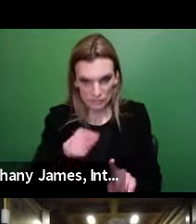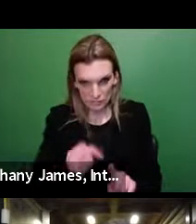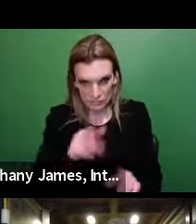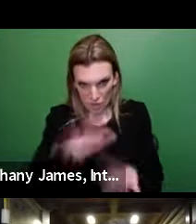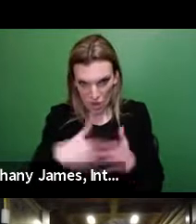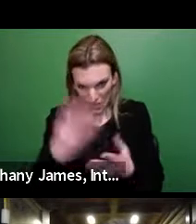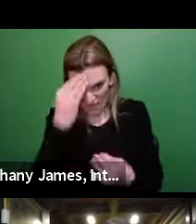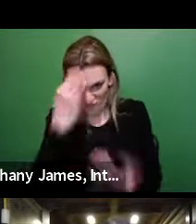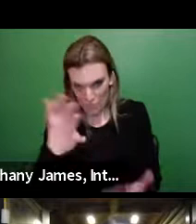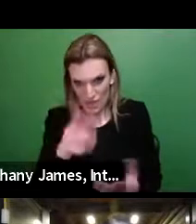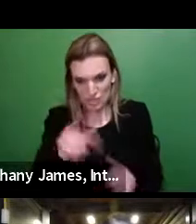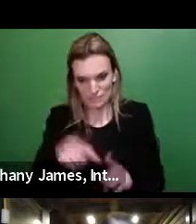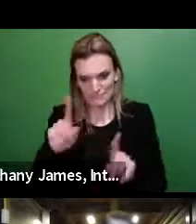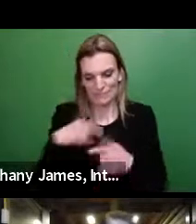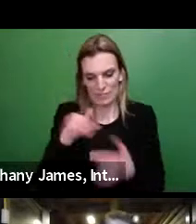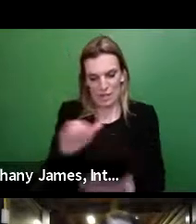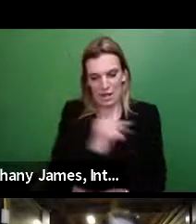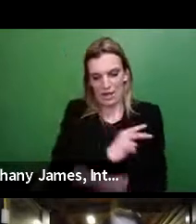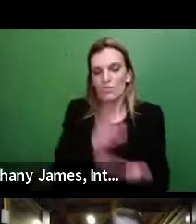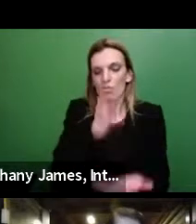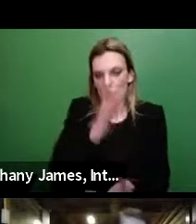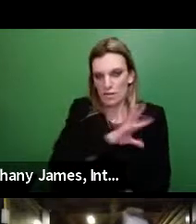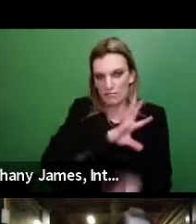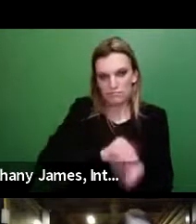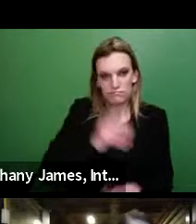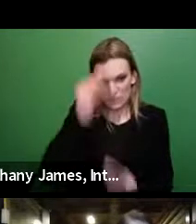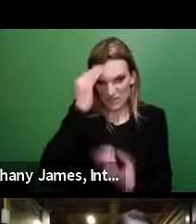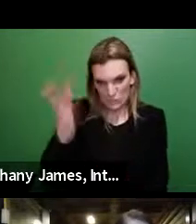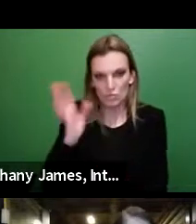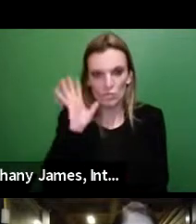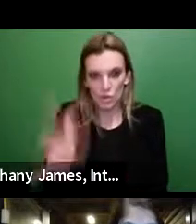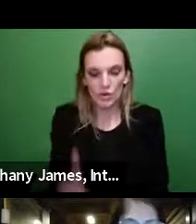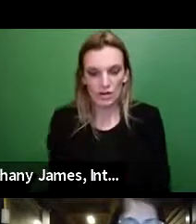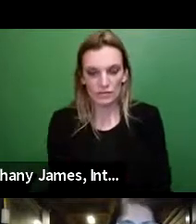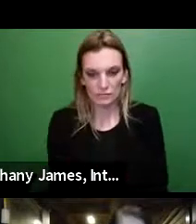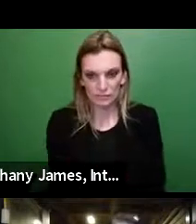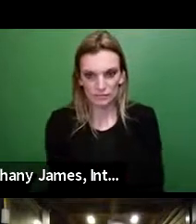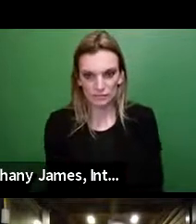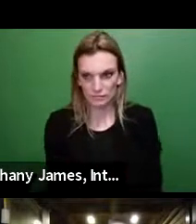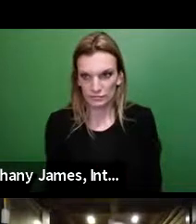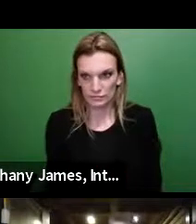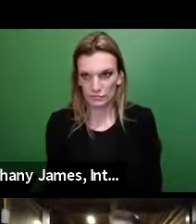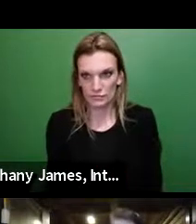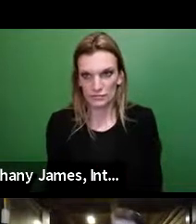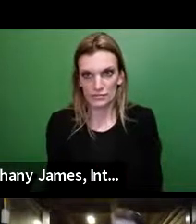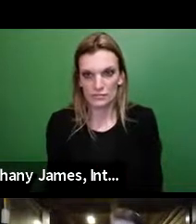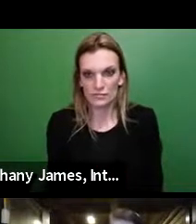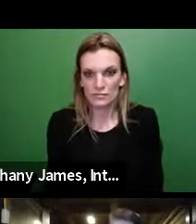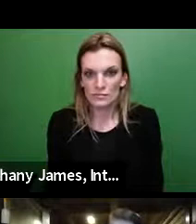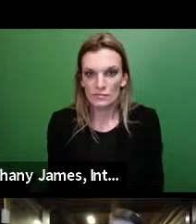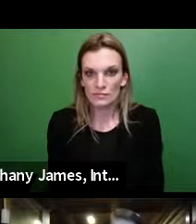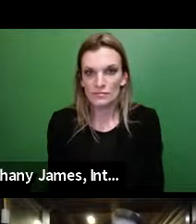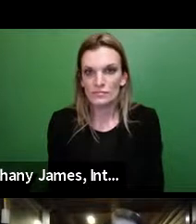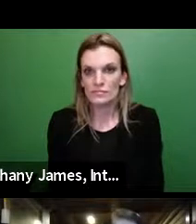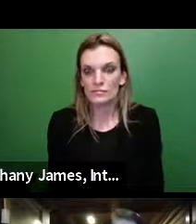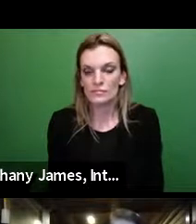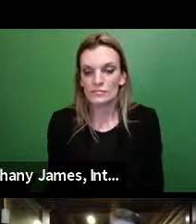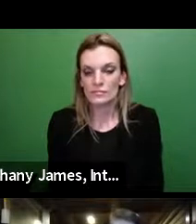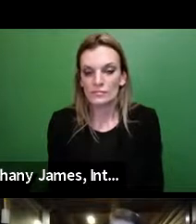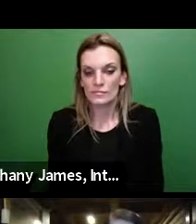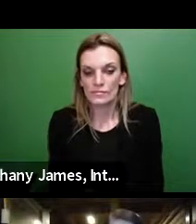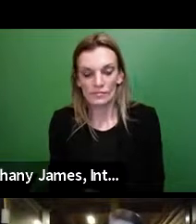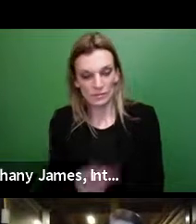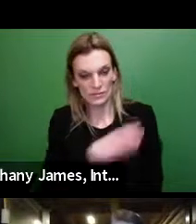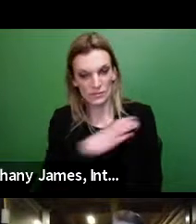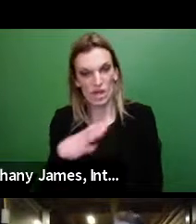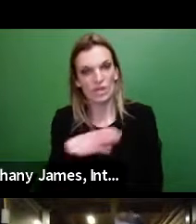information in the coming weeks. Okay, great. Thank you so much. Thank you. Okay. All right. Our next presentation is the Commission on